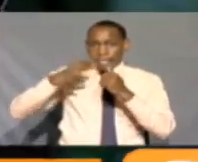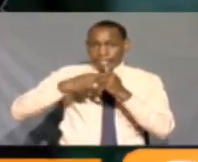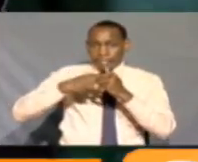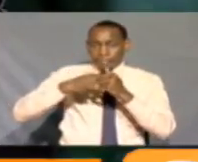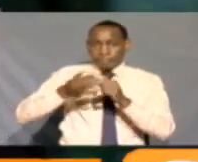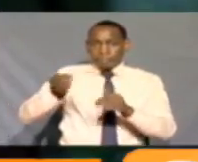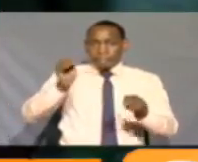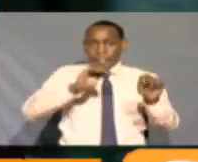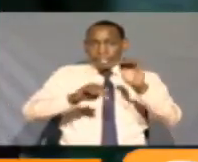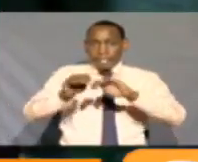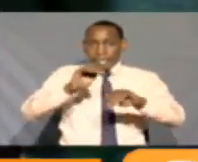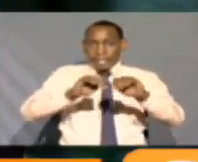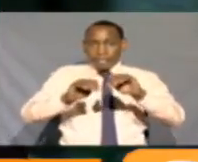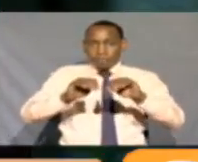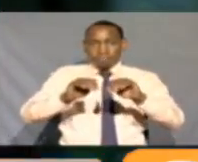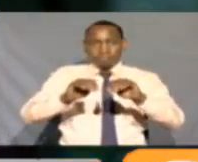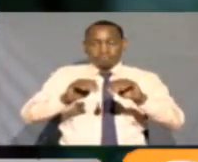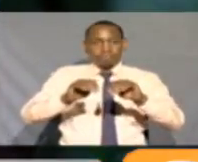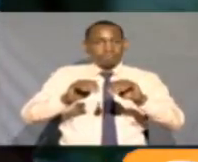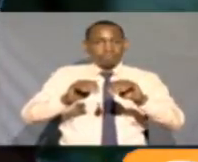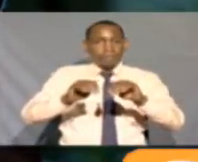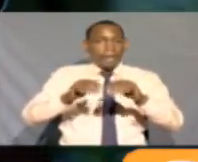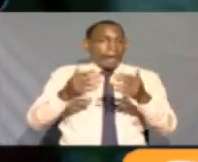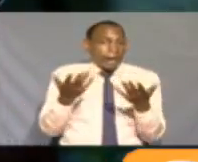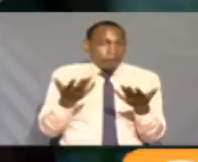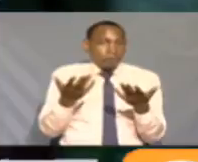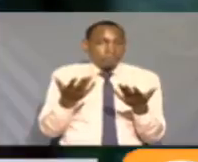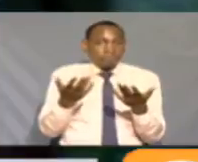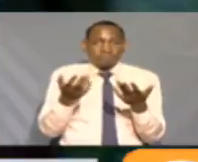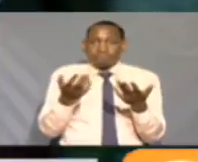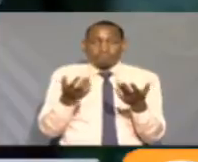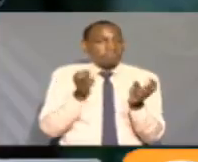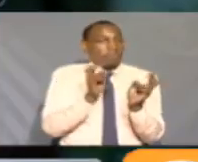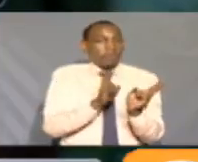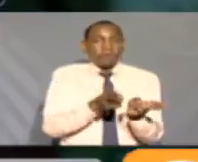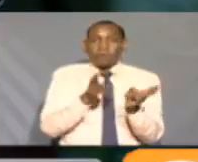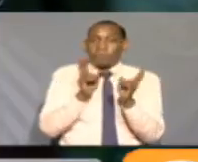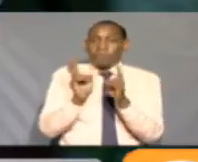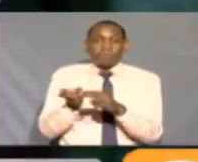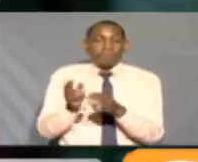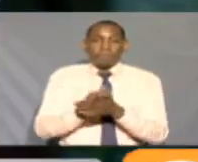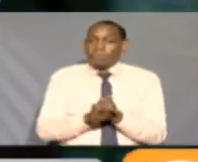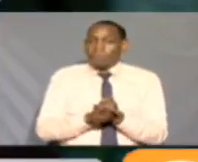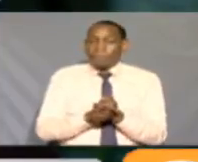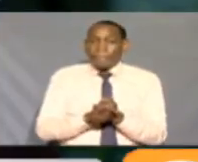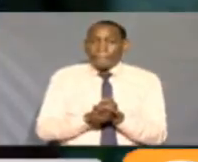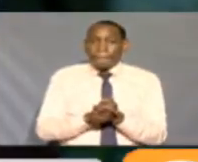our elections, ladies and gentlemen, are manual, largely.